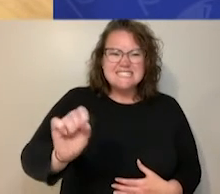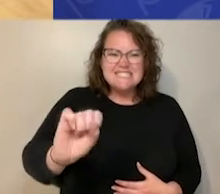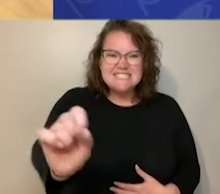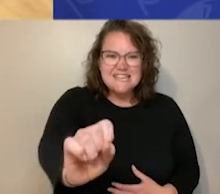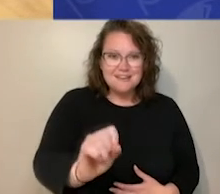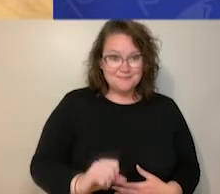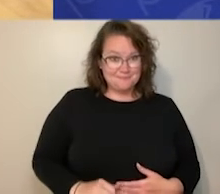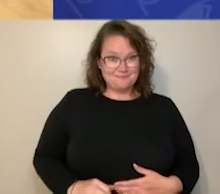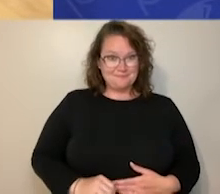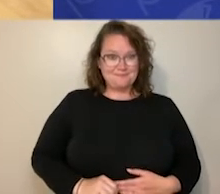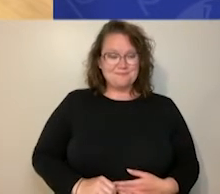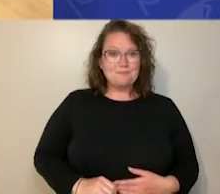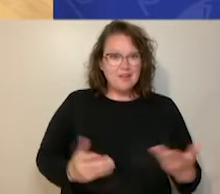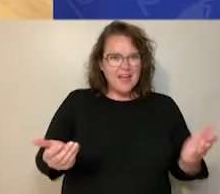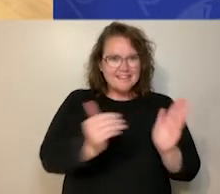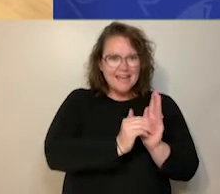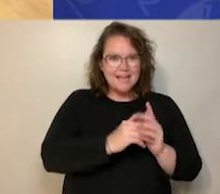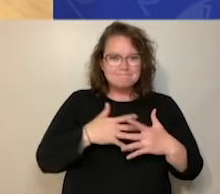Let's do that one more time.